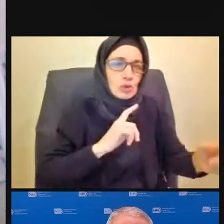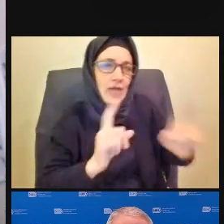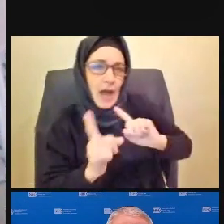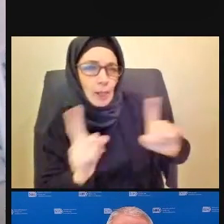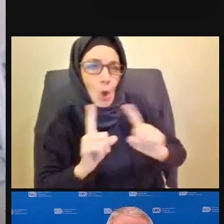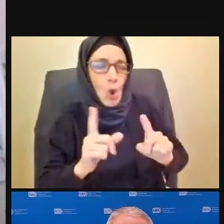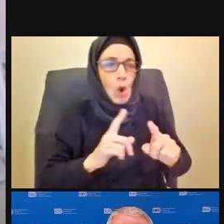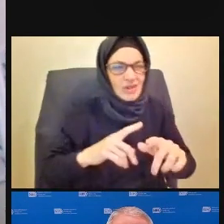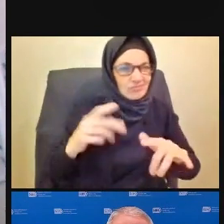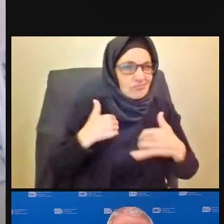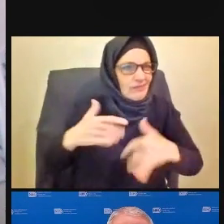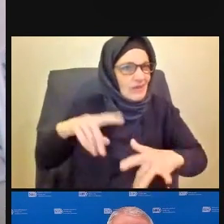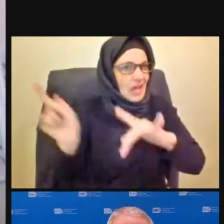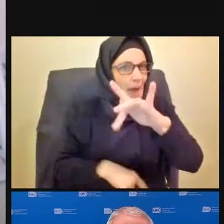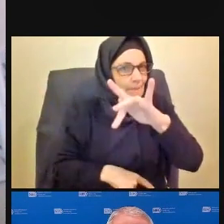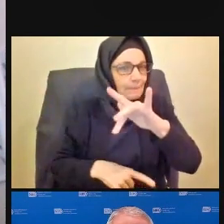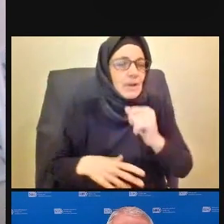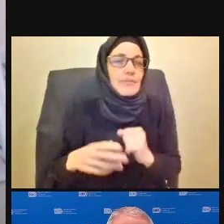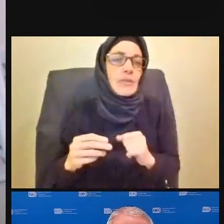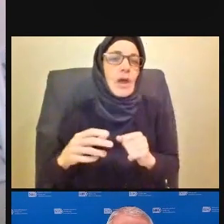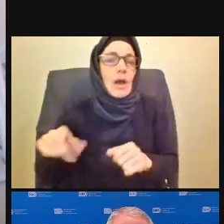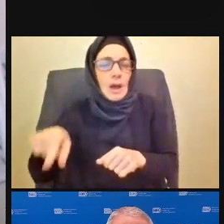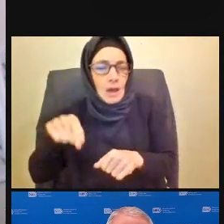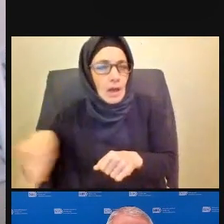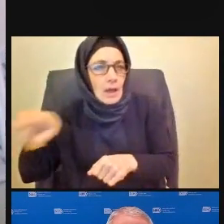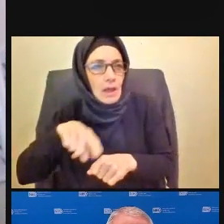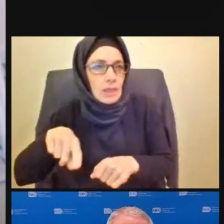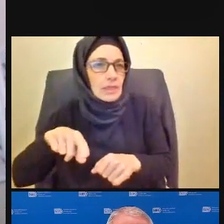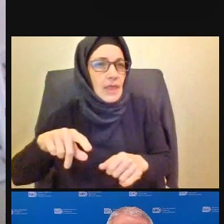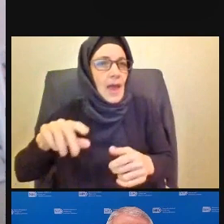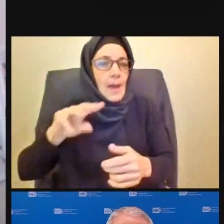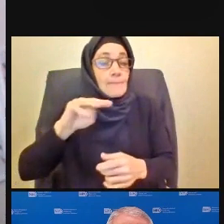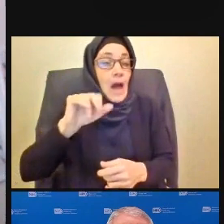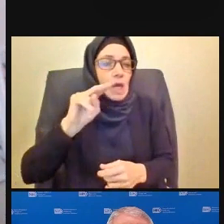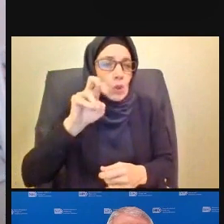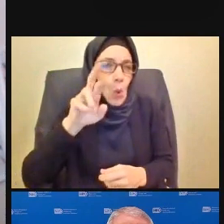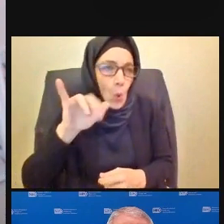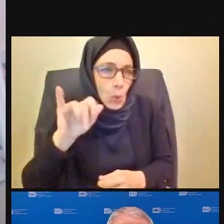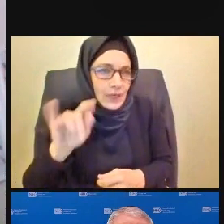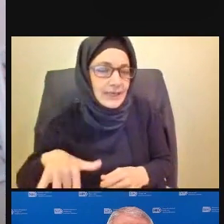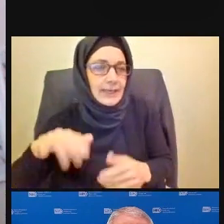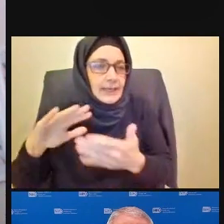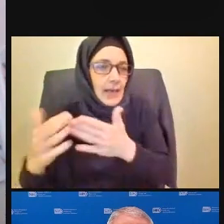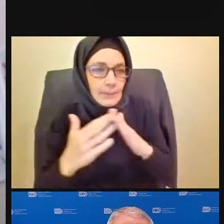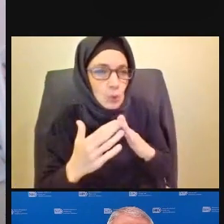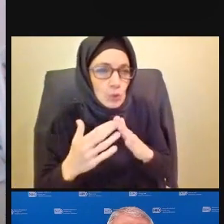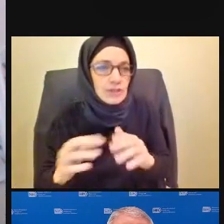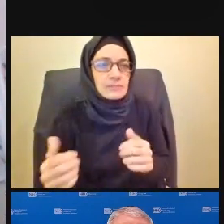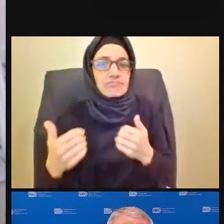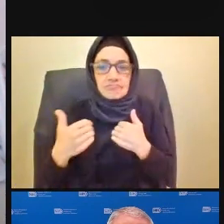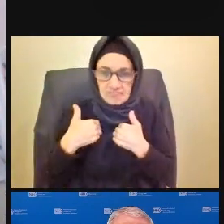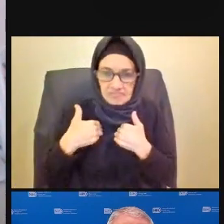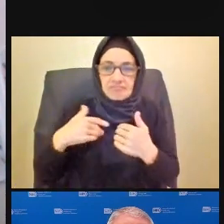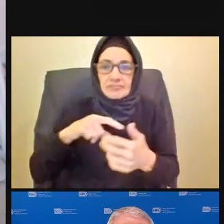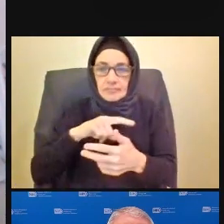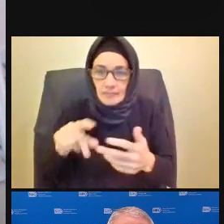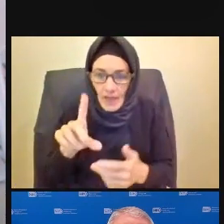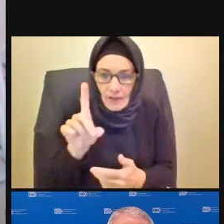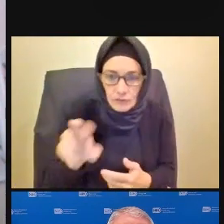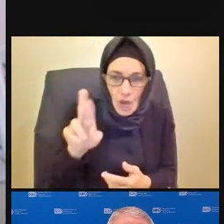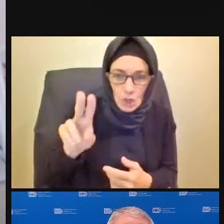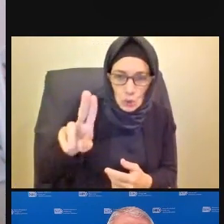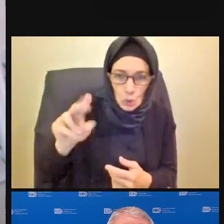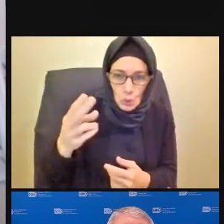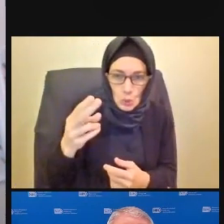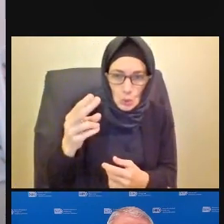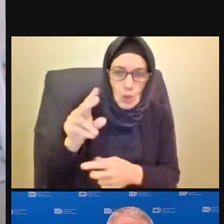role that scientists from minority communities have played in the development of the vaccine, such as Dr. Orgor Shaheen and his wife, Dr. Uzlem Torasi,